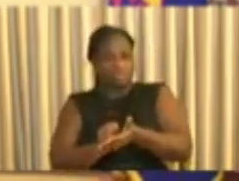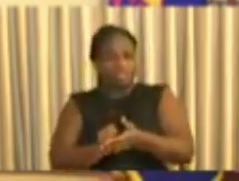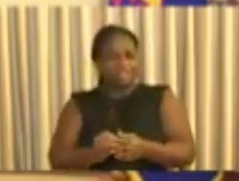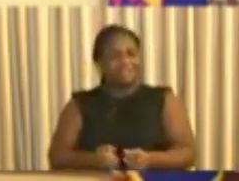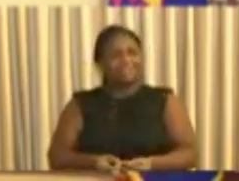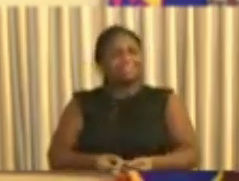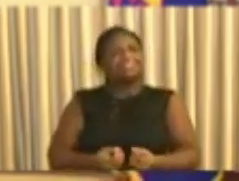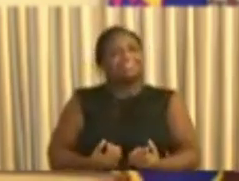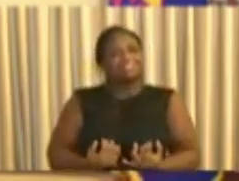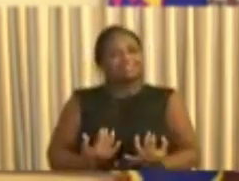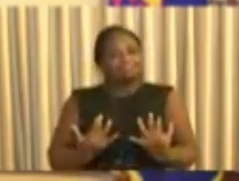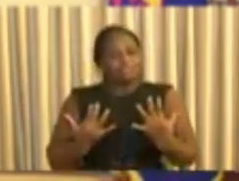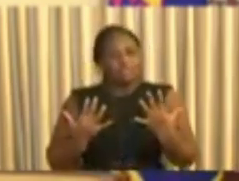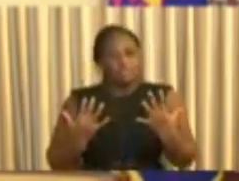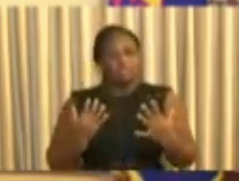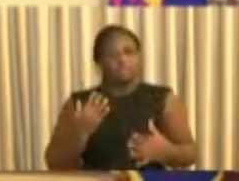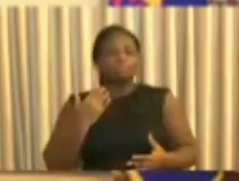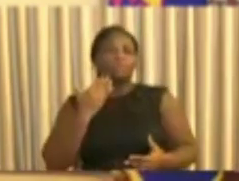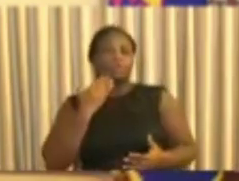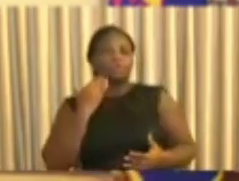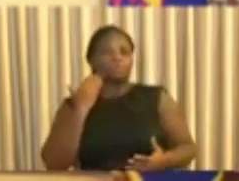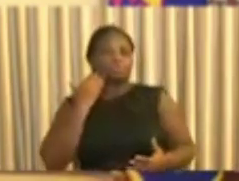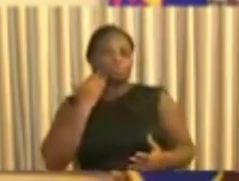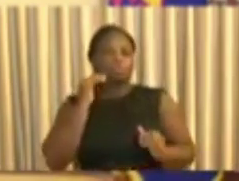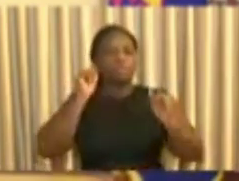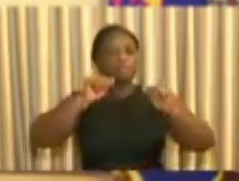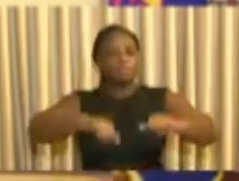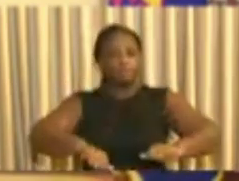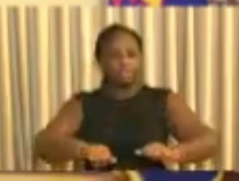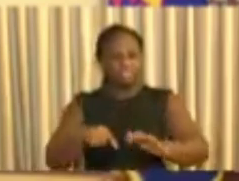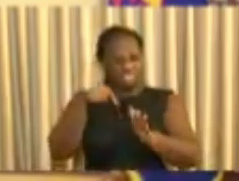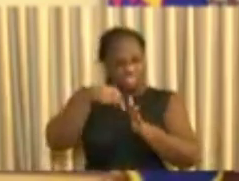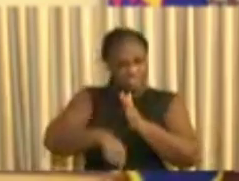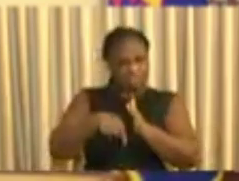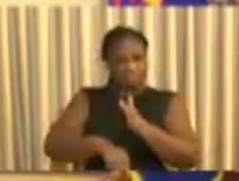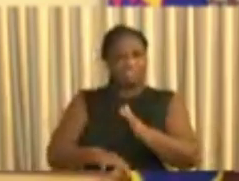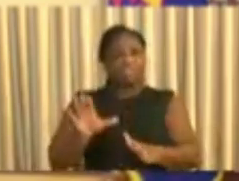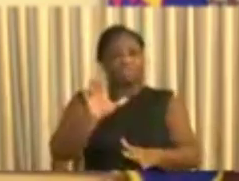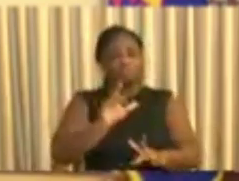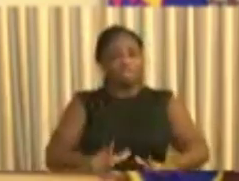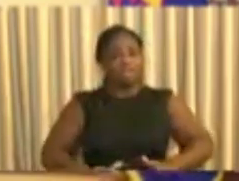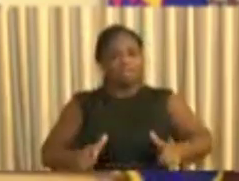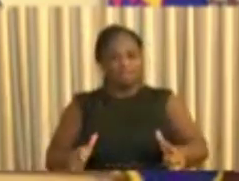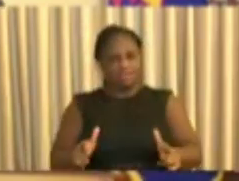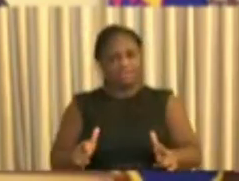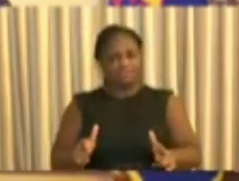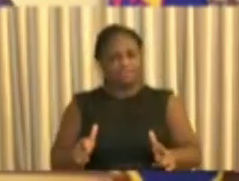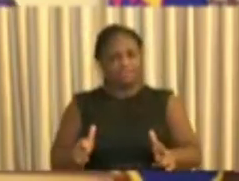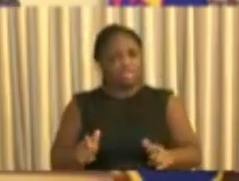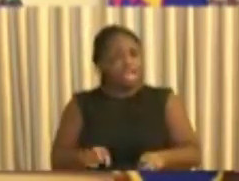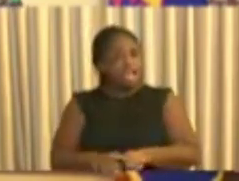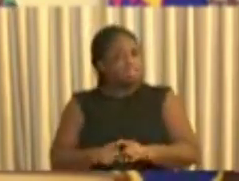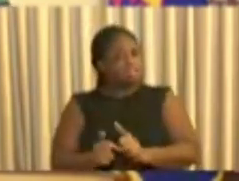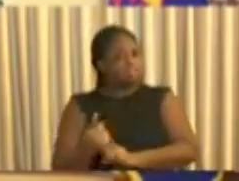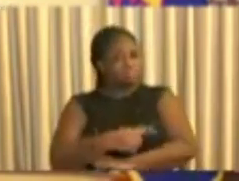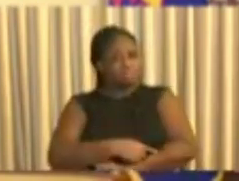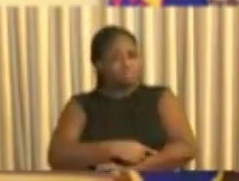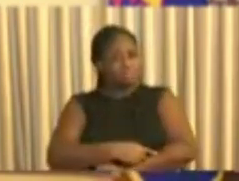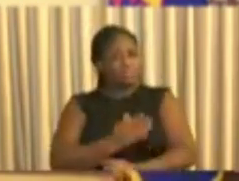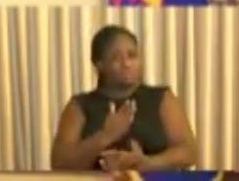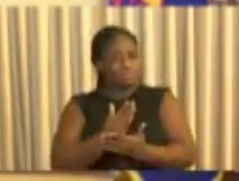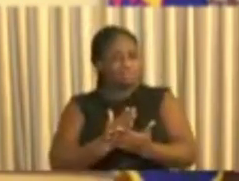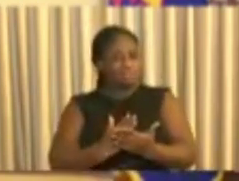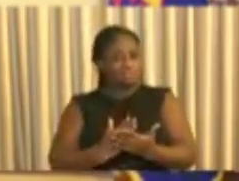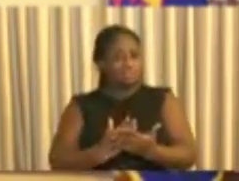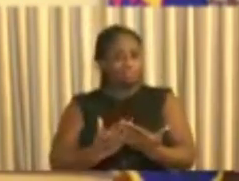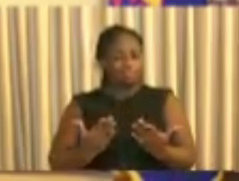the expansion of our domestic capability and deepen our self-reliance. As of today,